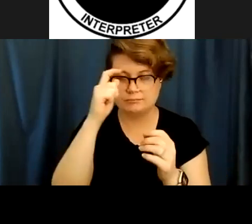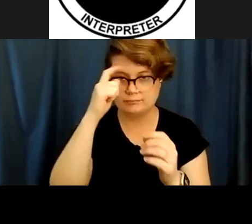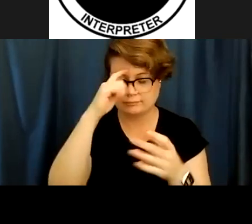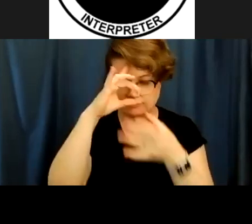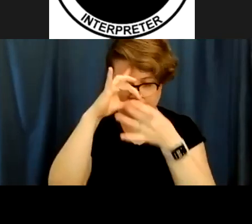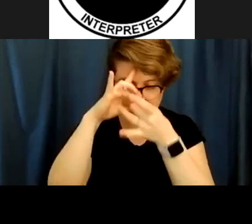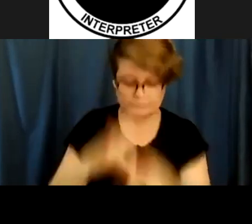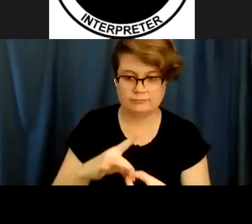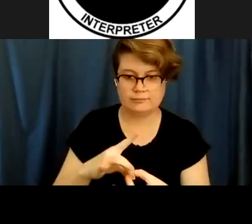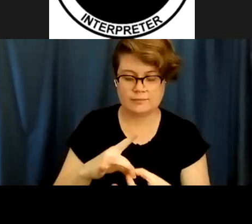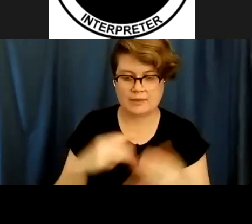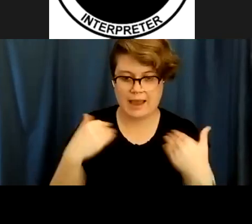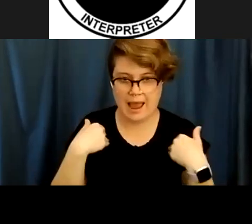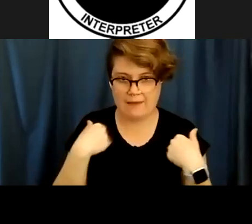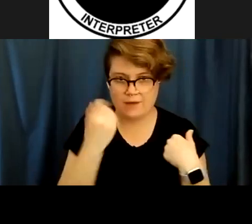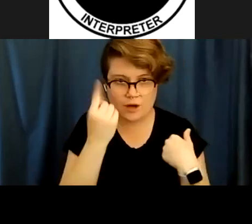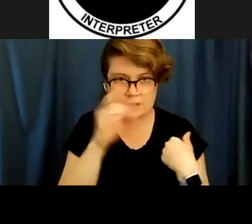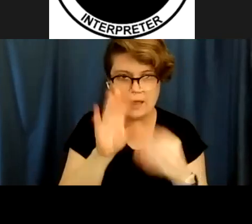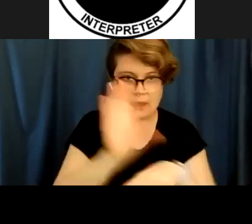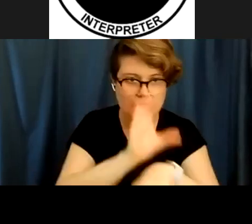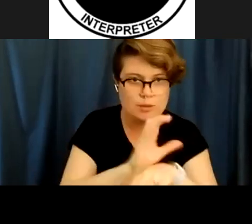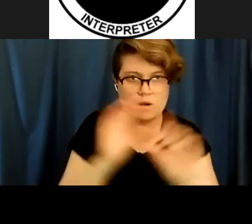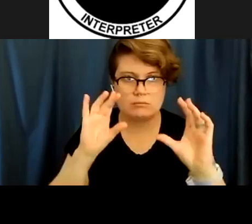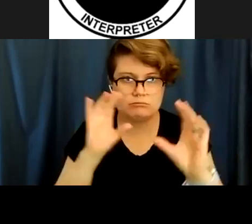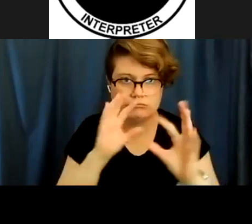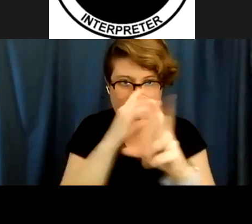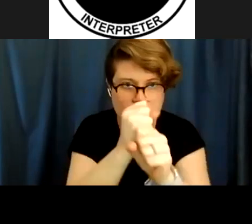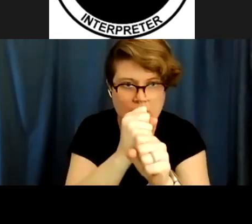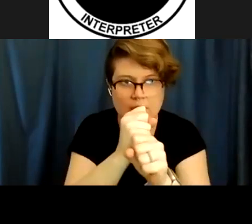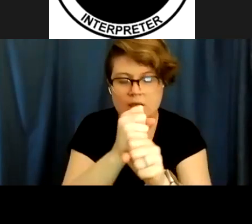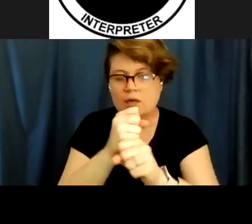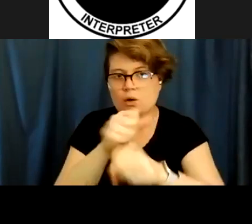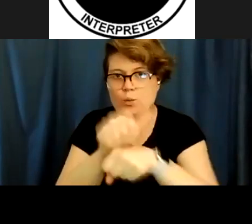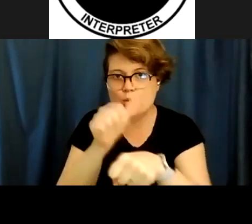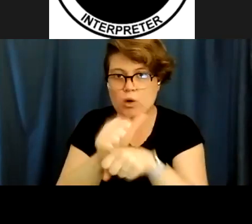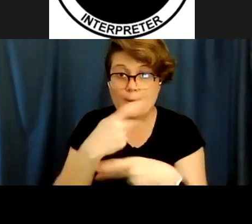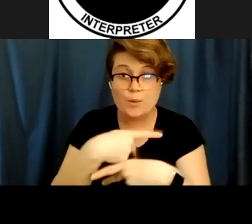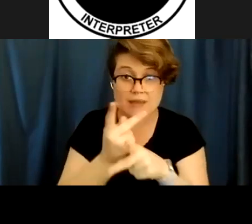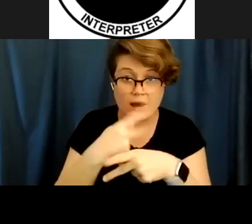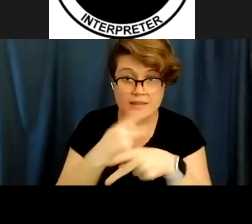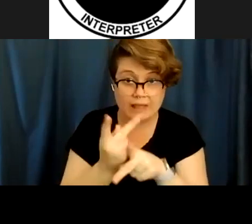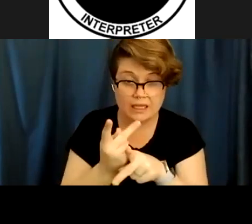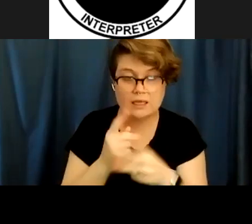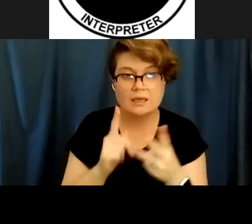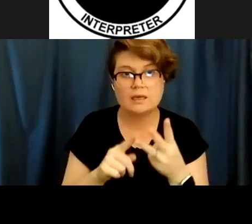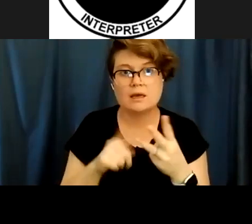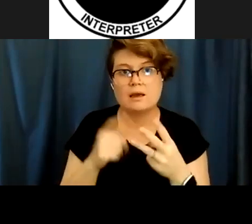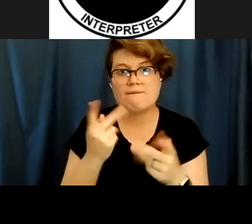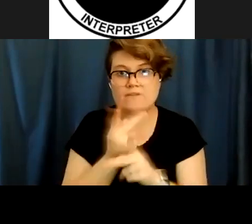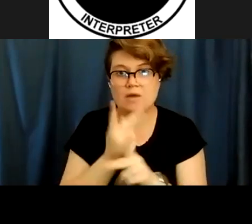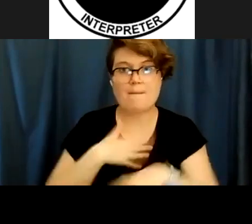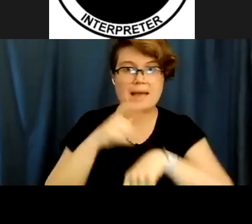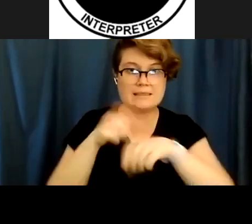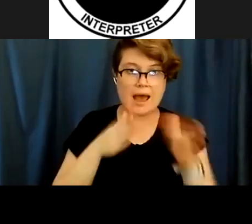space, allows me to work kind of productively and under a kind of time limit. I think there's like